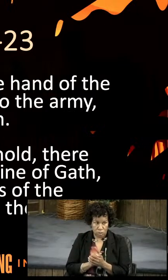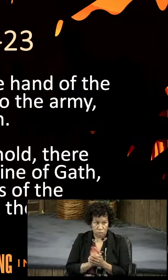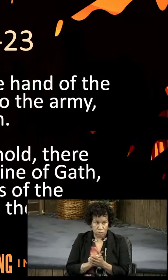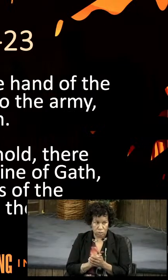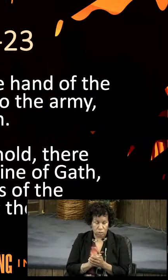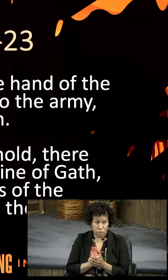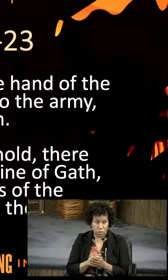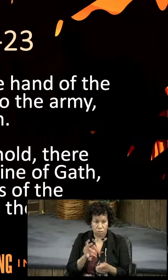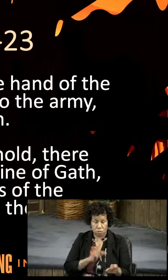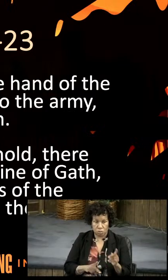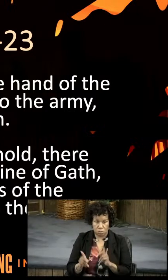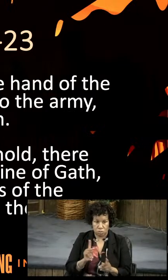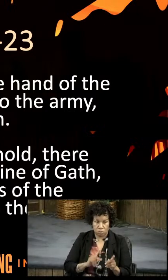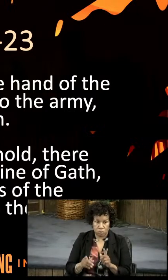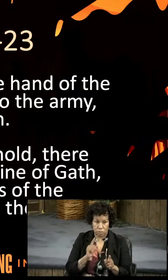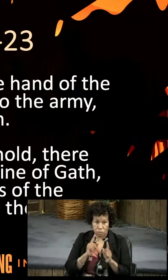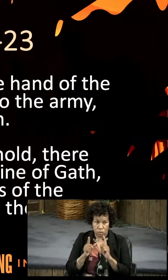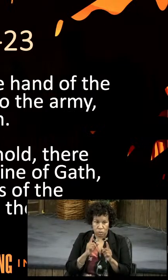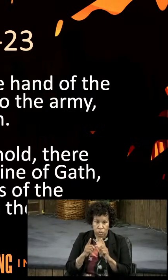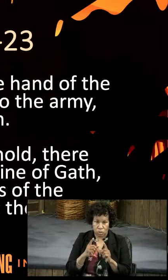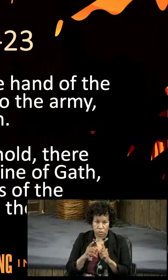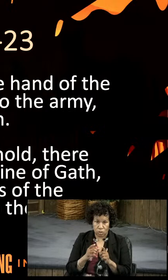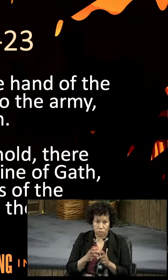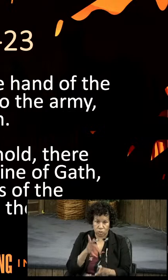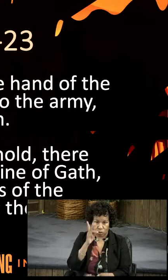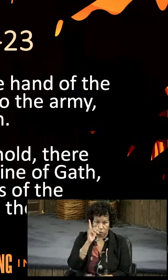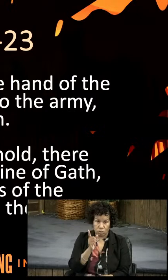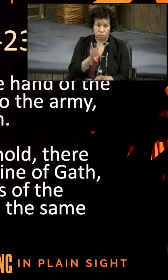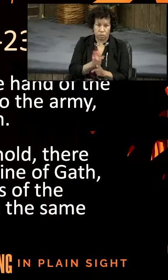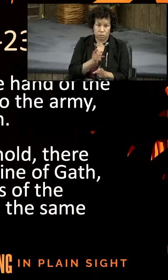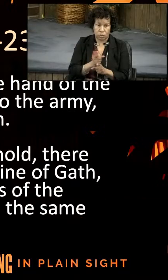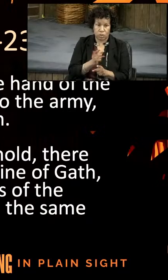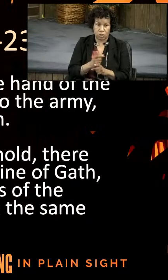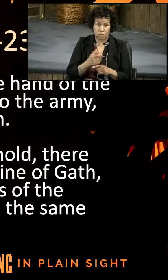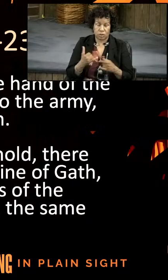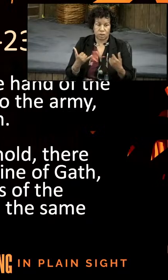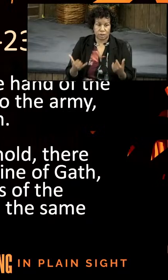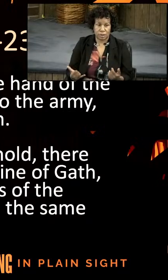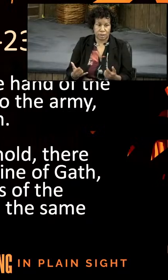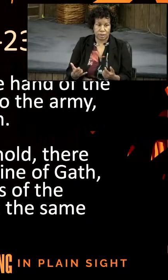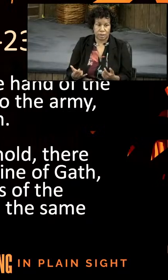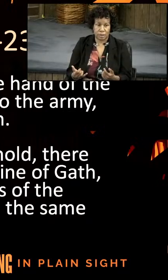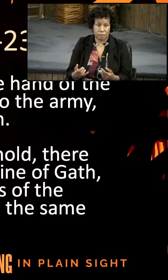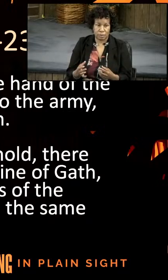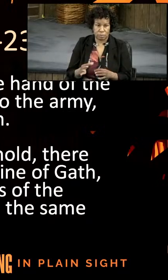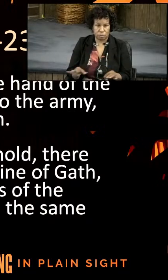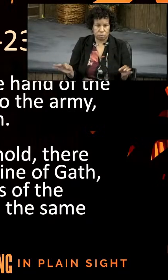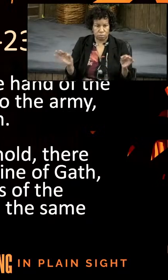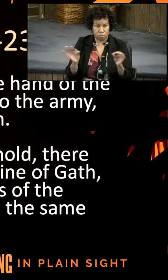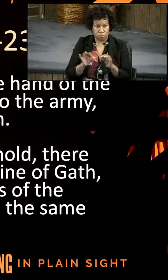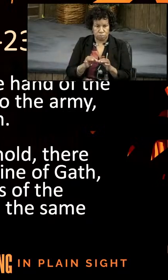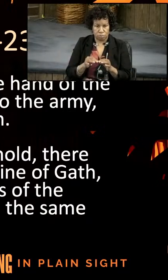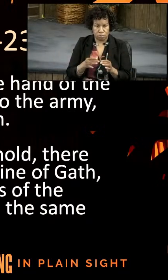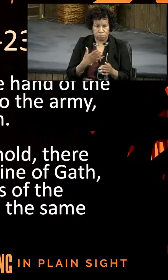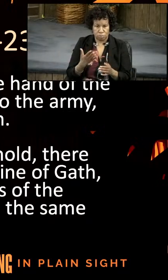while he's talking to his brothers. Now, there's a serious situation going on here.